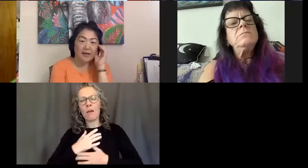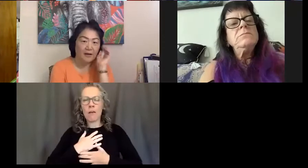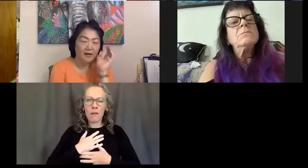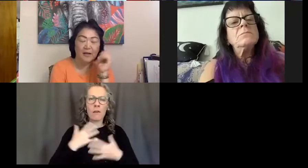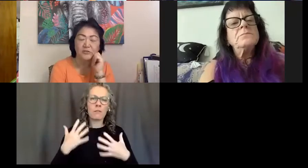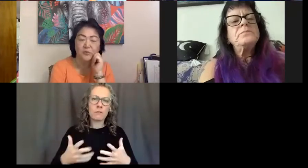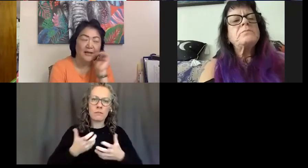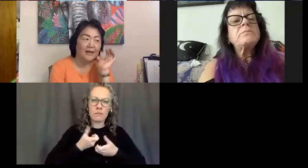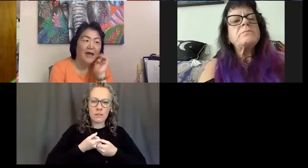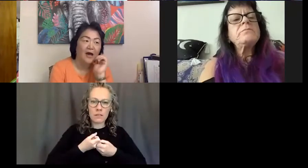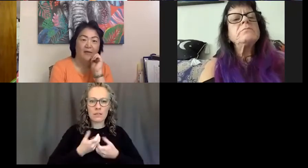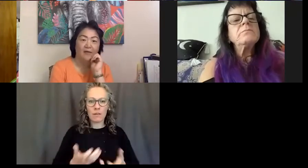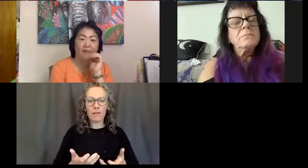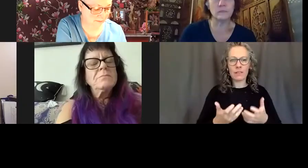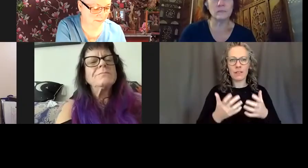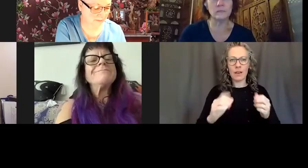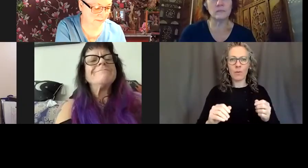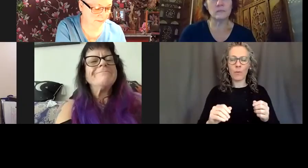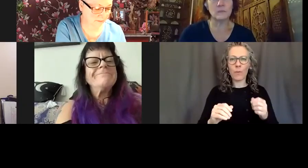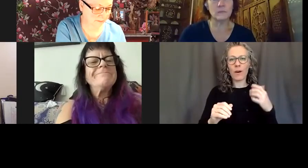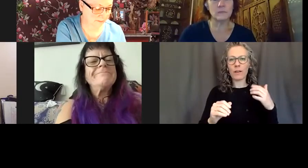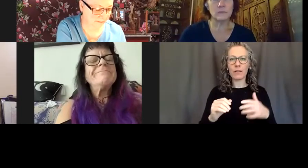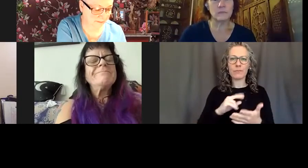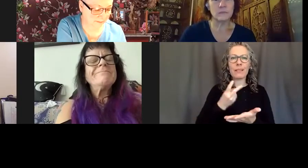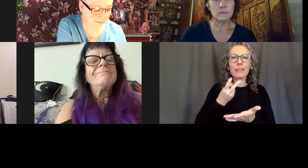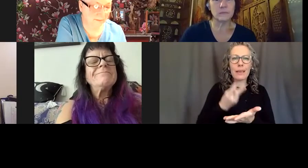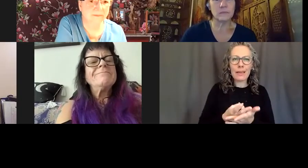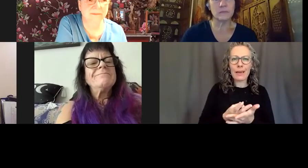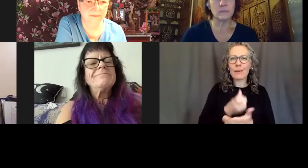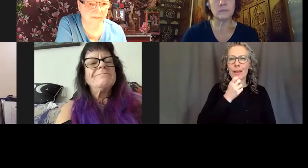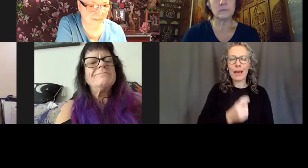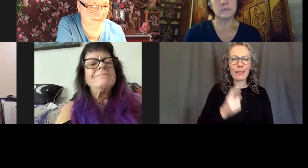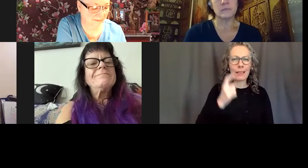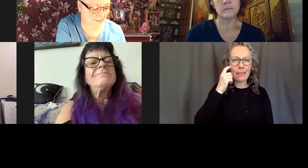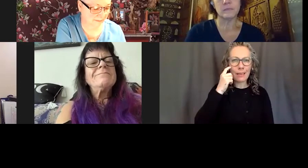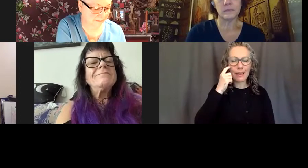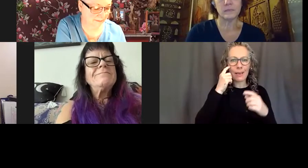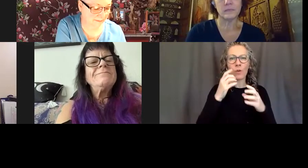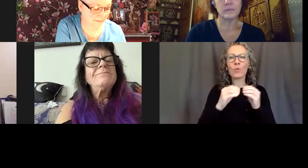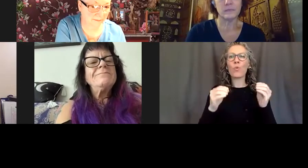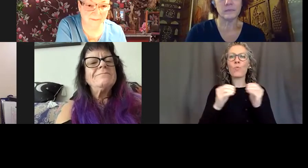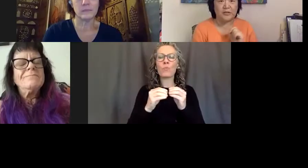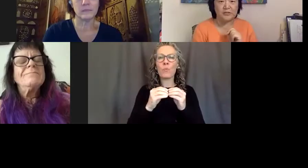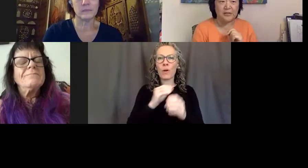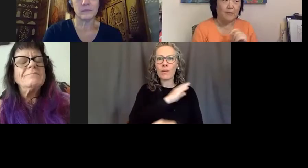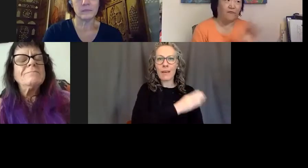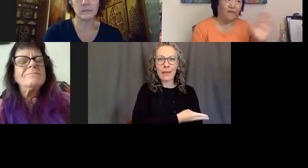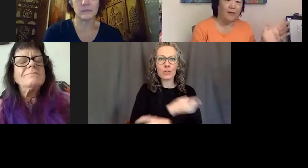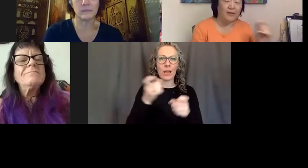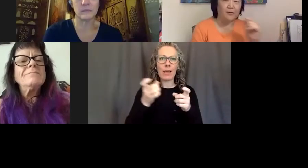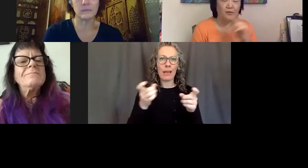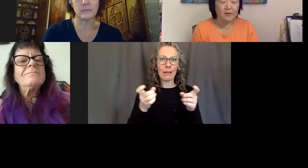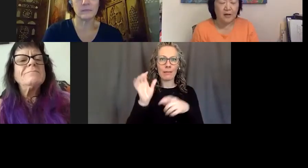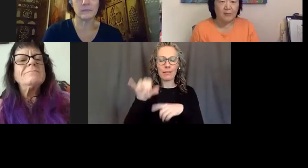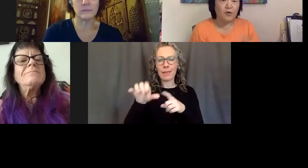like I just want to lay down and not think about anything, or I have no more energy to deal with any situation like my